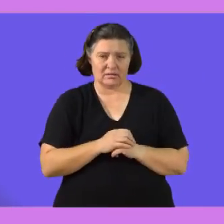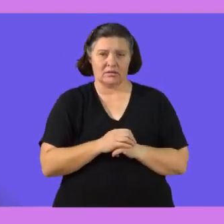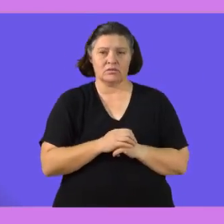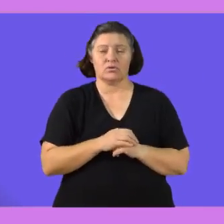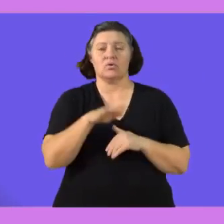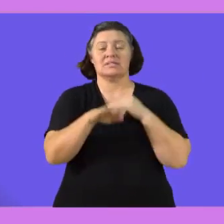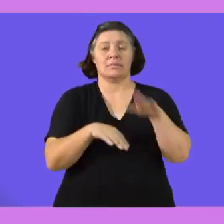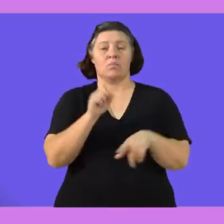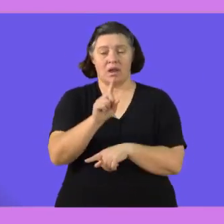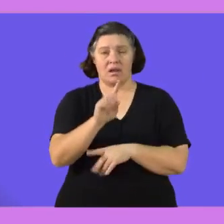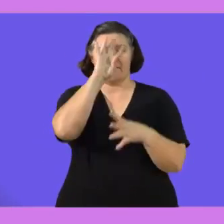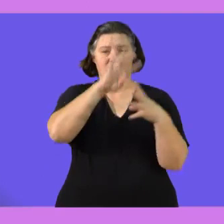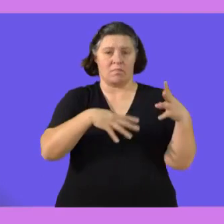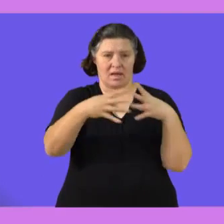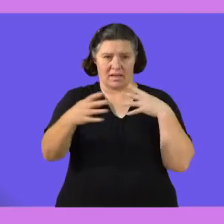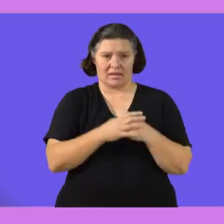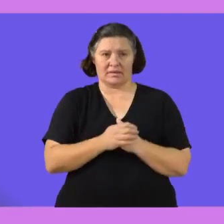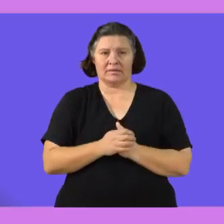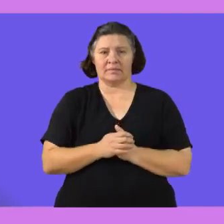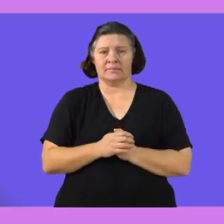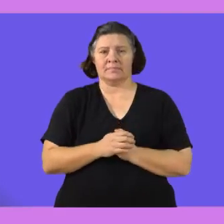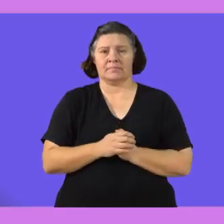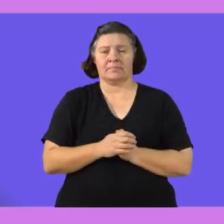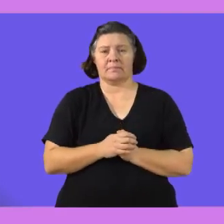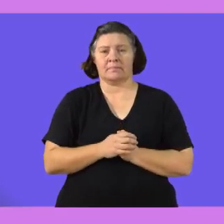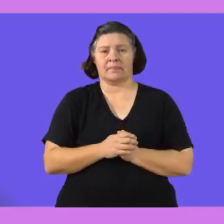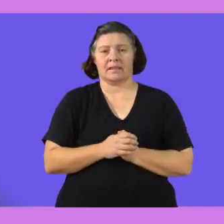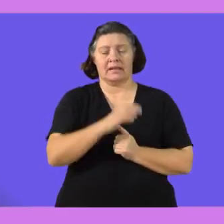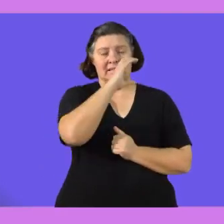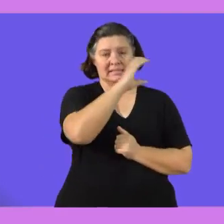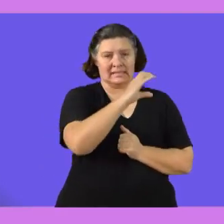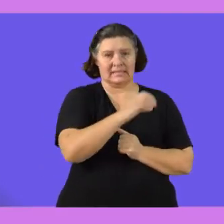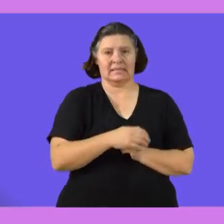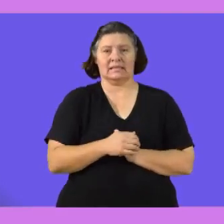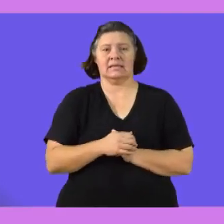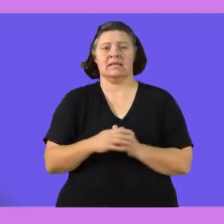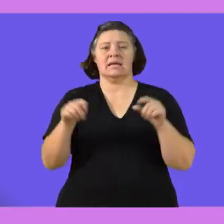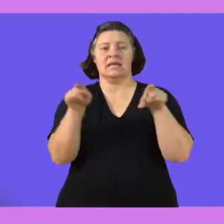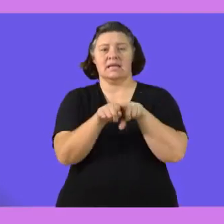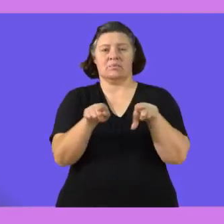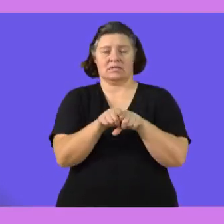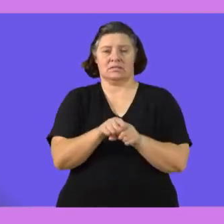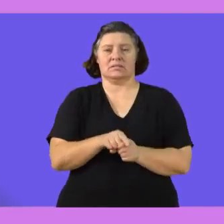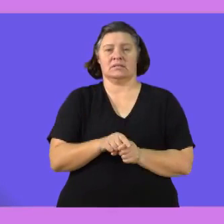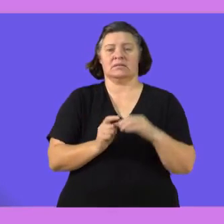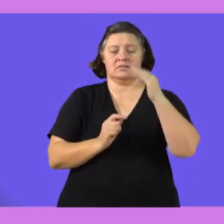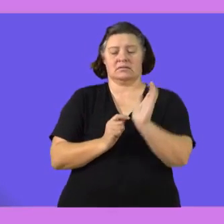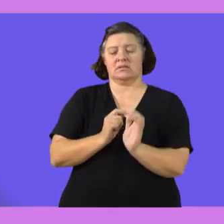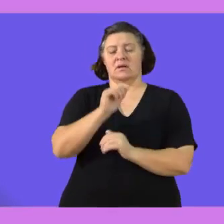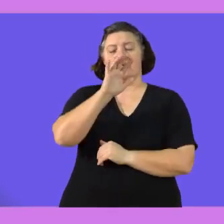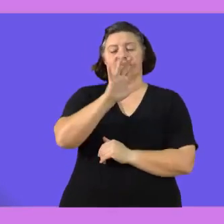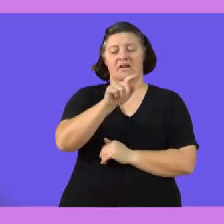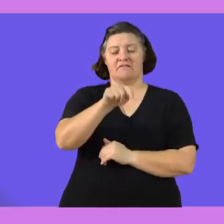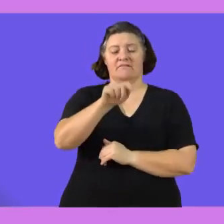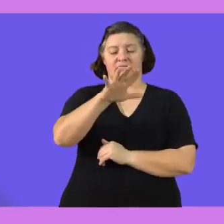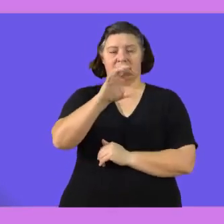remember step 1, formula. So let me write down formula. Cost of electricity equals 5.50